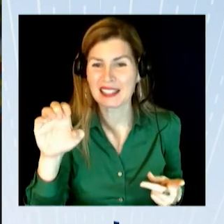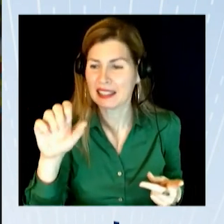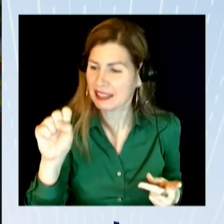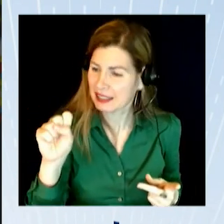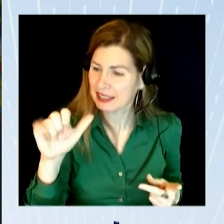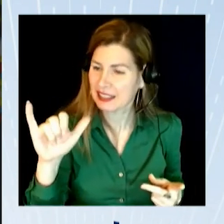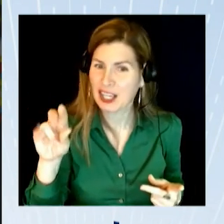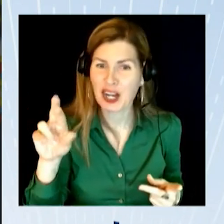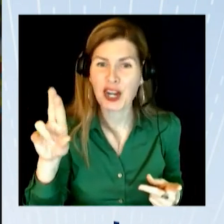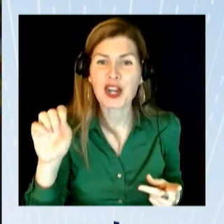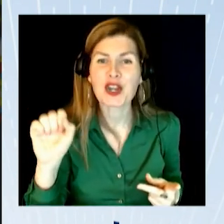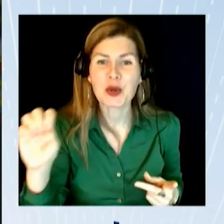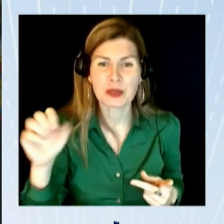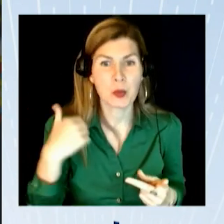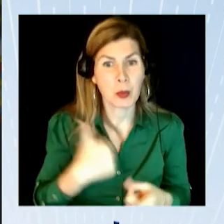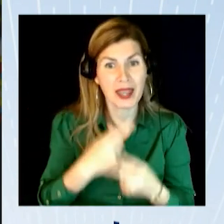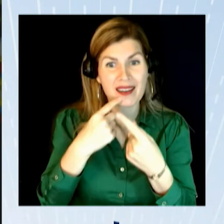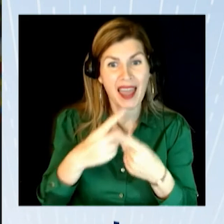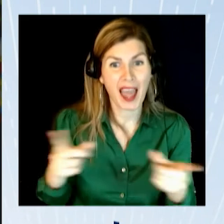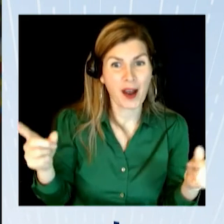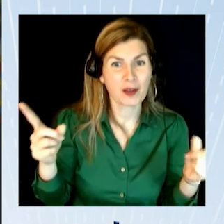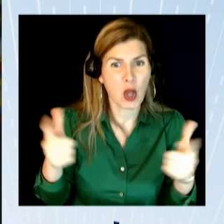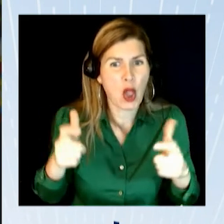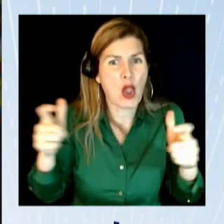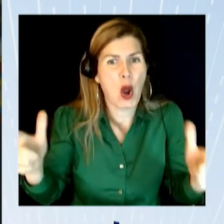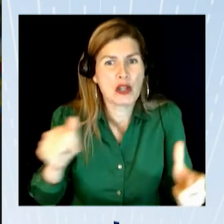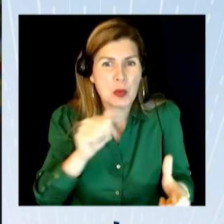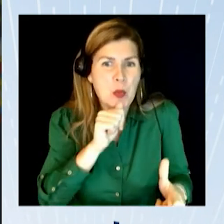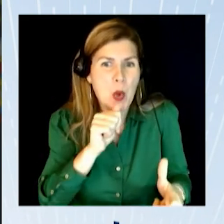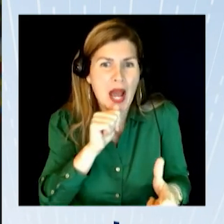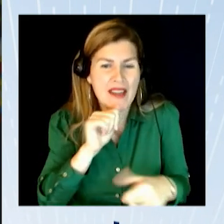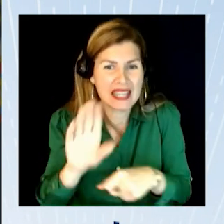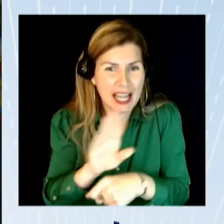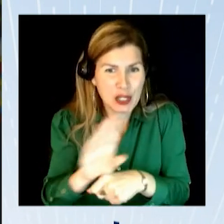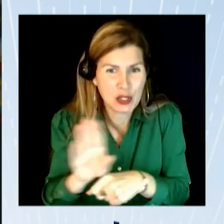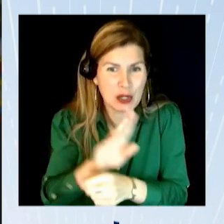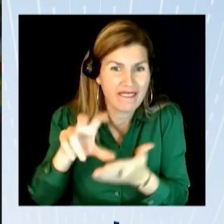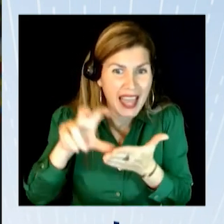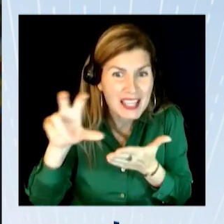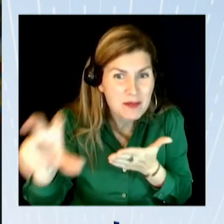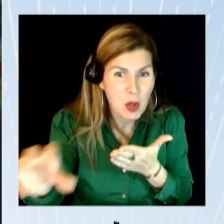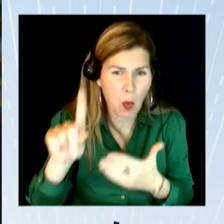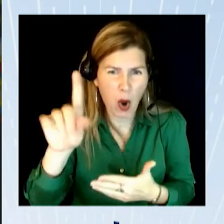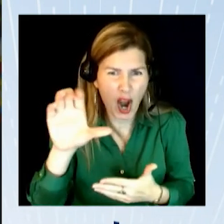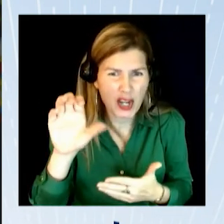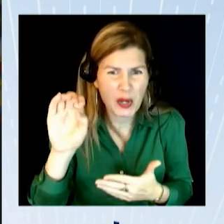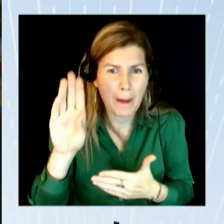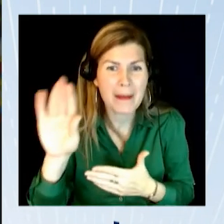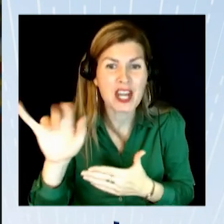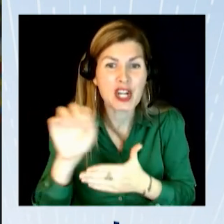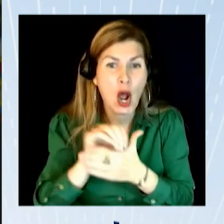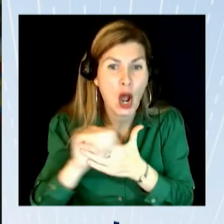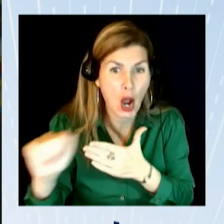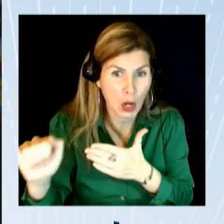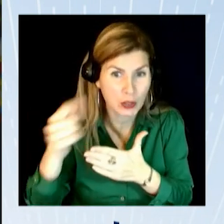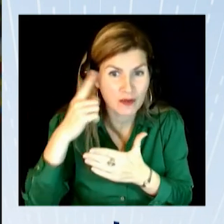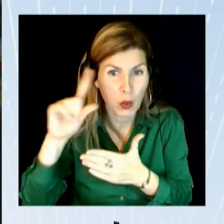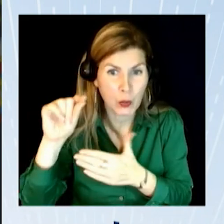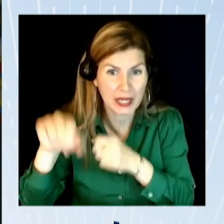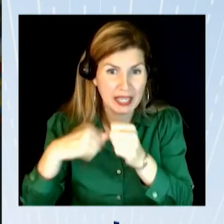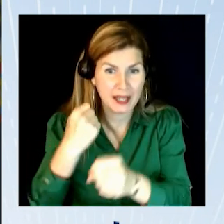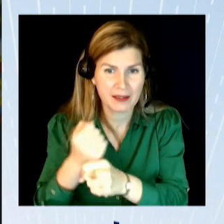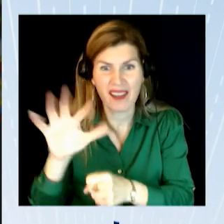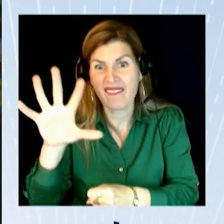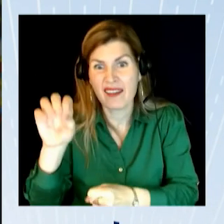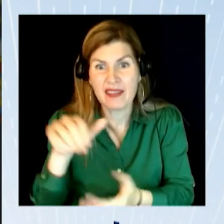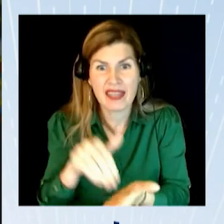announce the largest private sector investment in American history. $100 billion over the next 20 years, 50,000 good